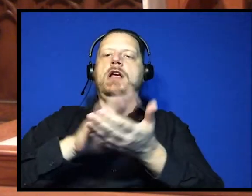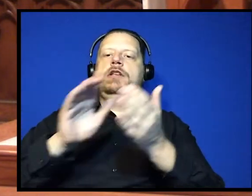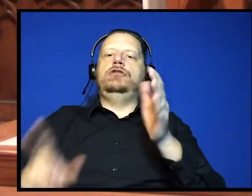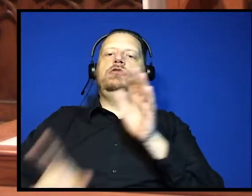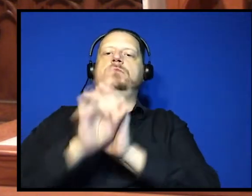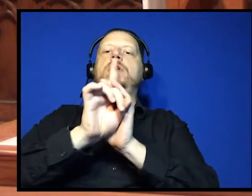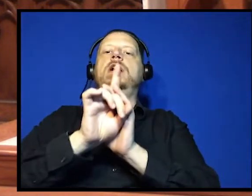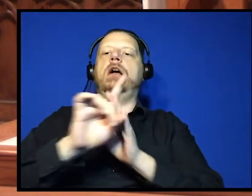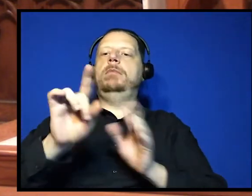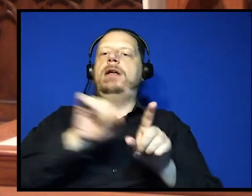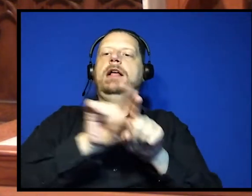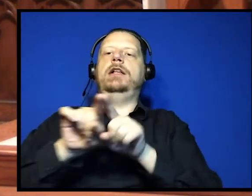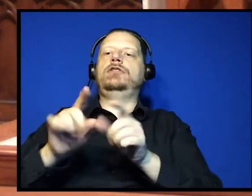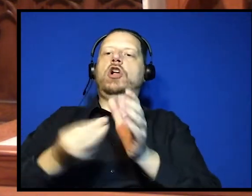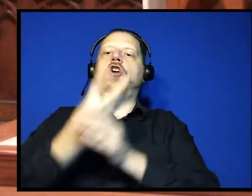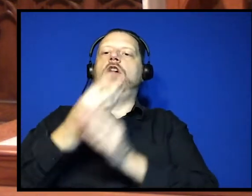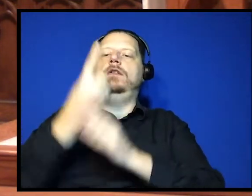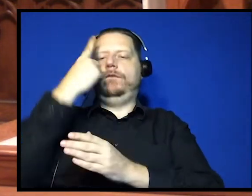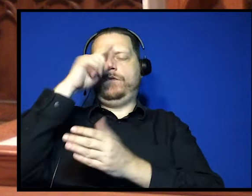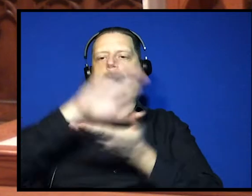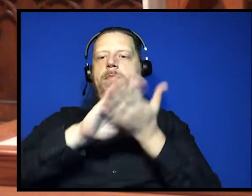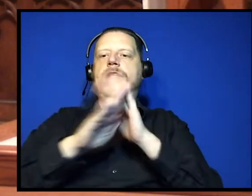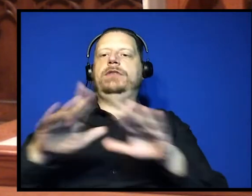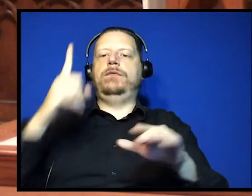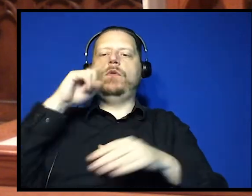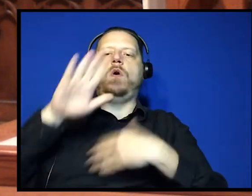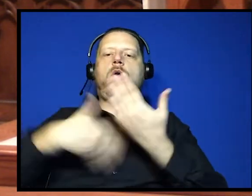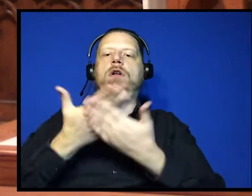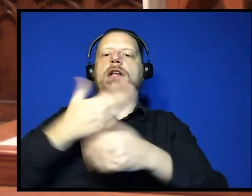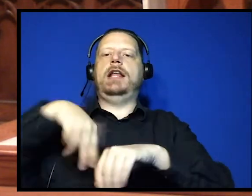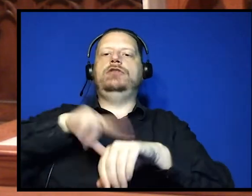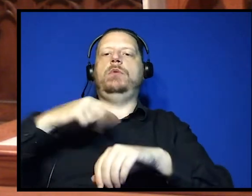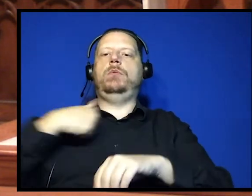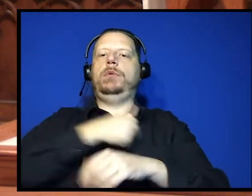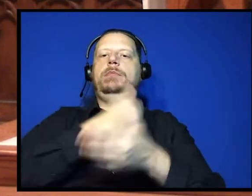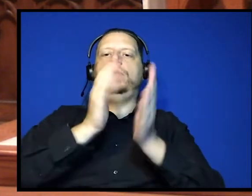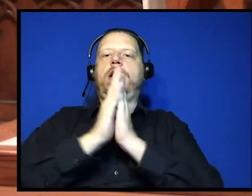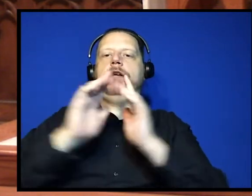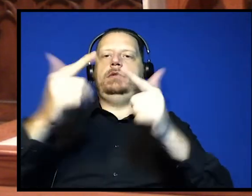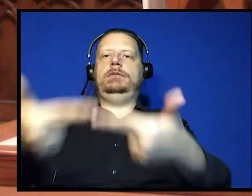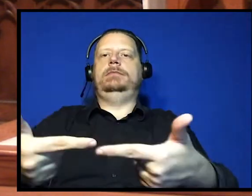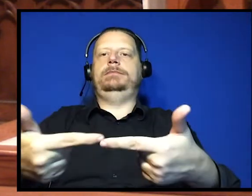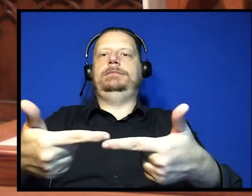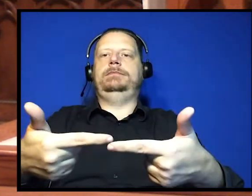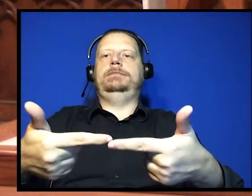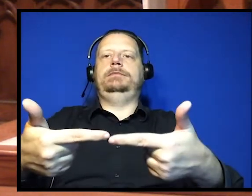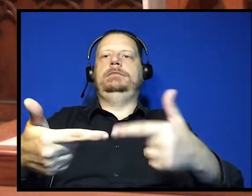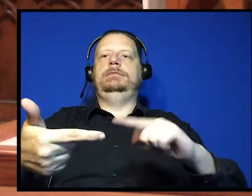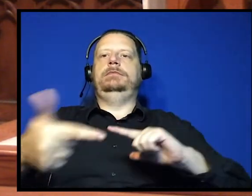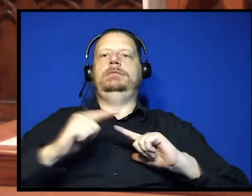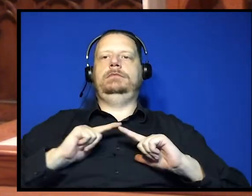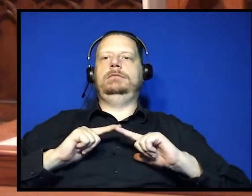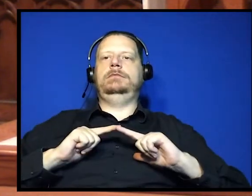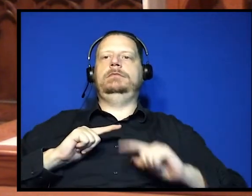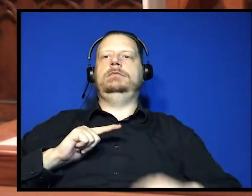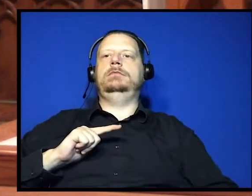spring up as a garden of peace for all nations, we pray to the Lord. Lord, hear our